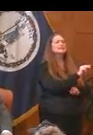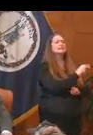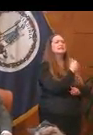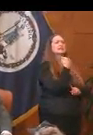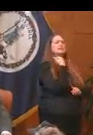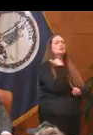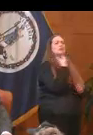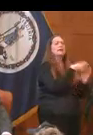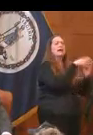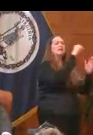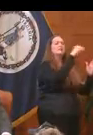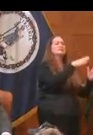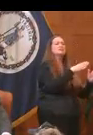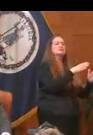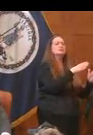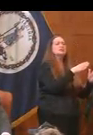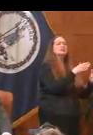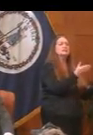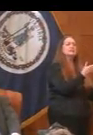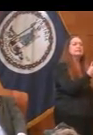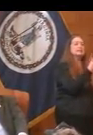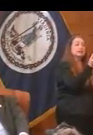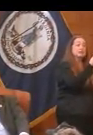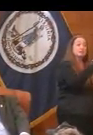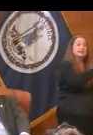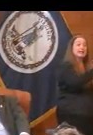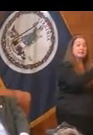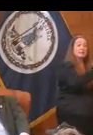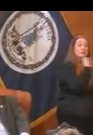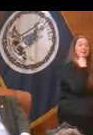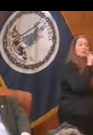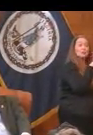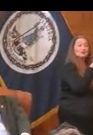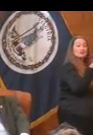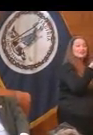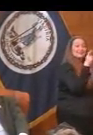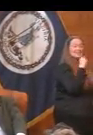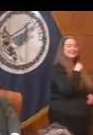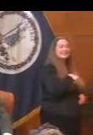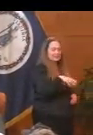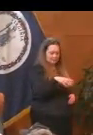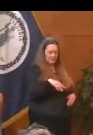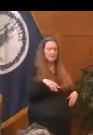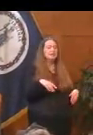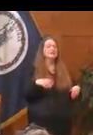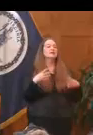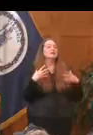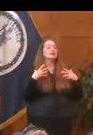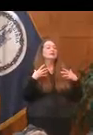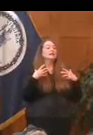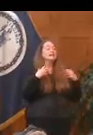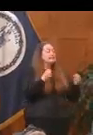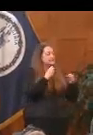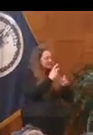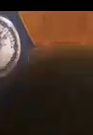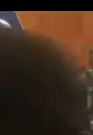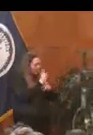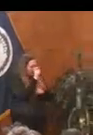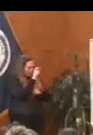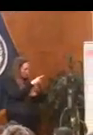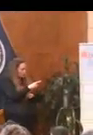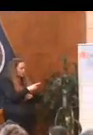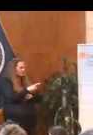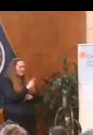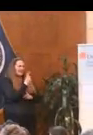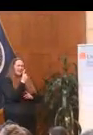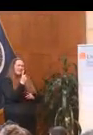here? I think I'm going to reassign your last name. Thank you very much. So this is a healthcare question. There's thousands of people in